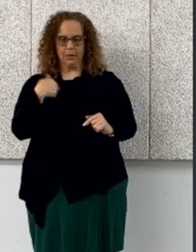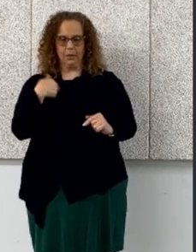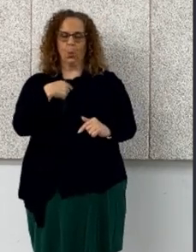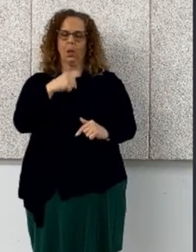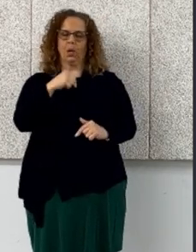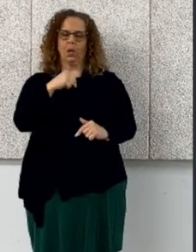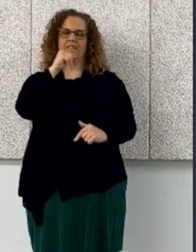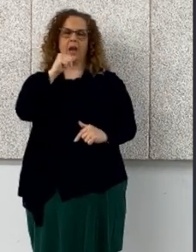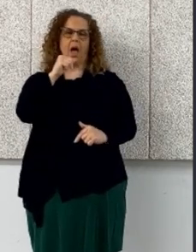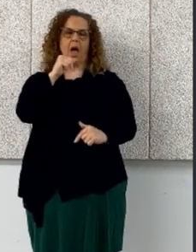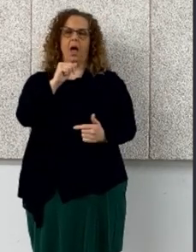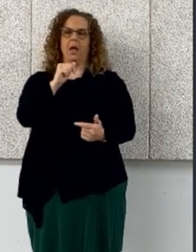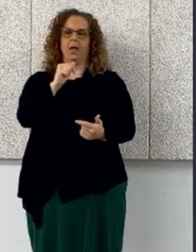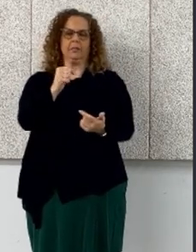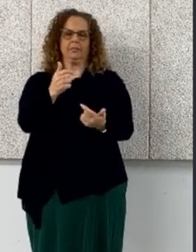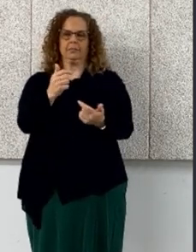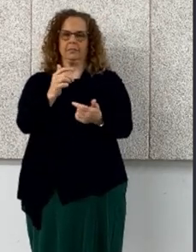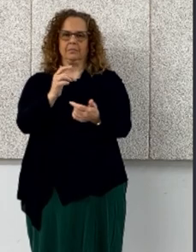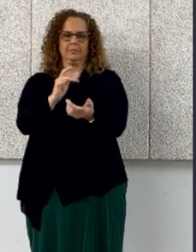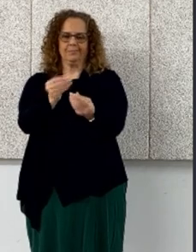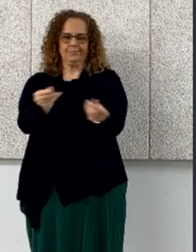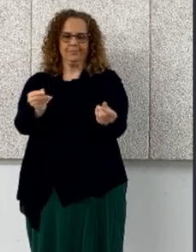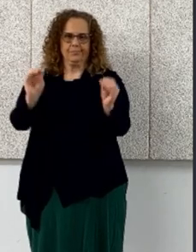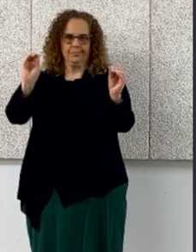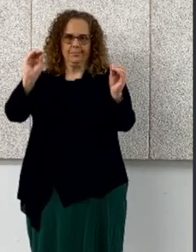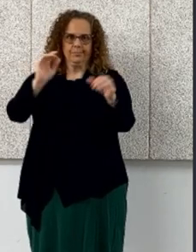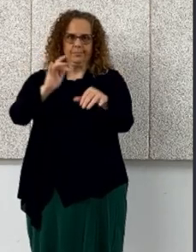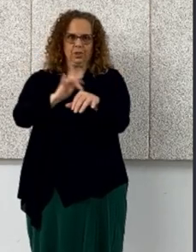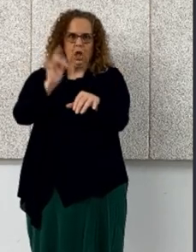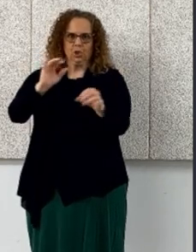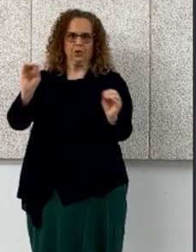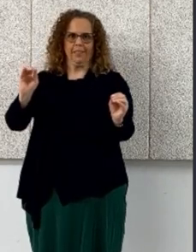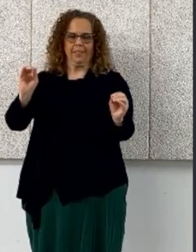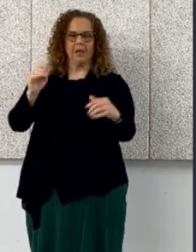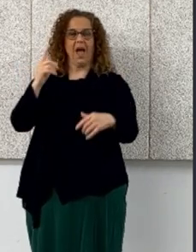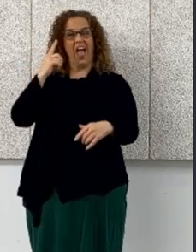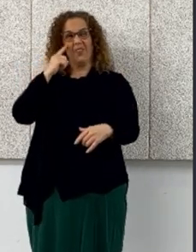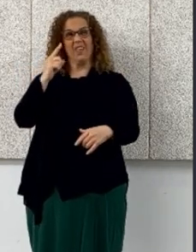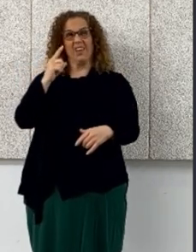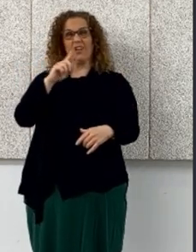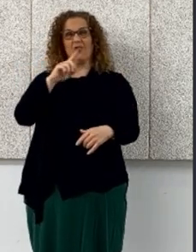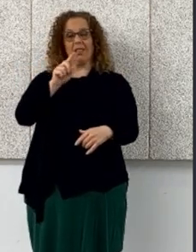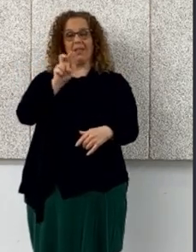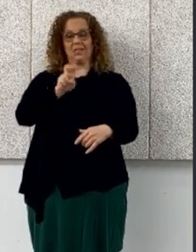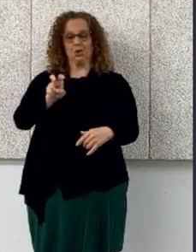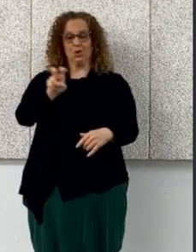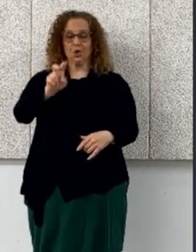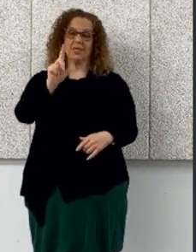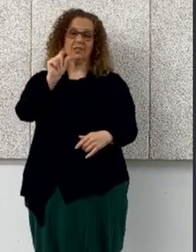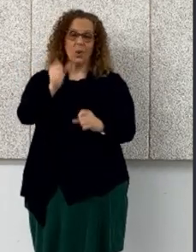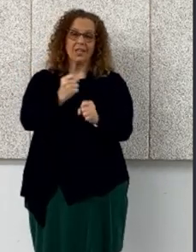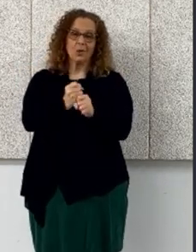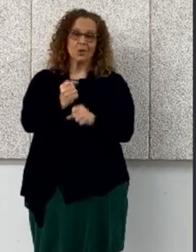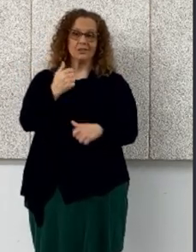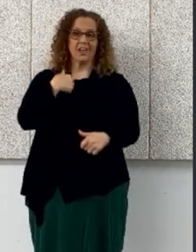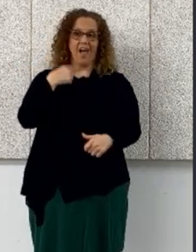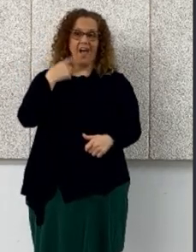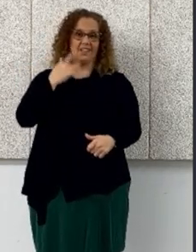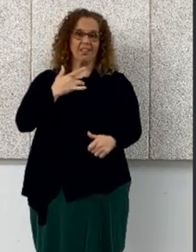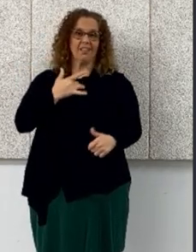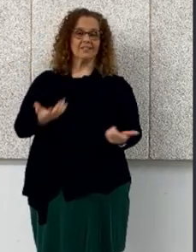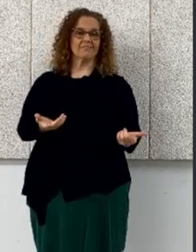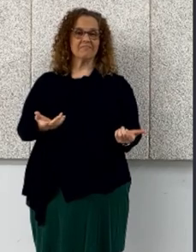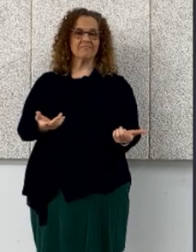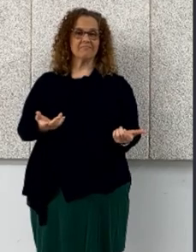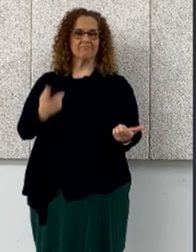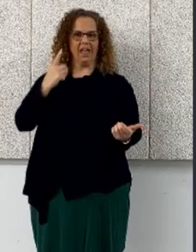touching mm-hmm. right now. And so I think we're on a 20-year journey. Yeah. I do. I think this is the time for